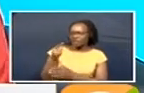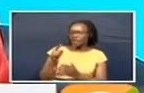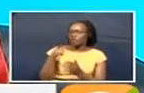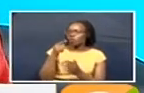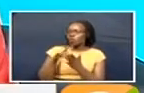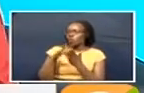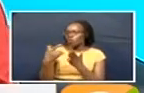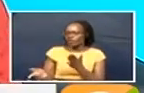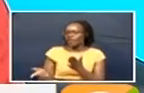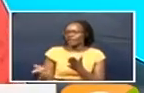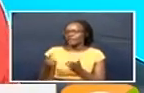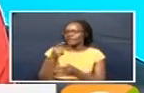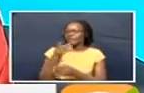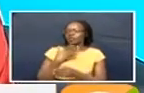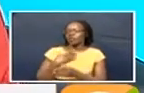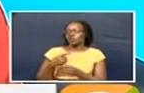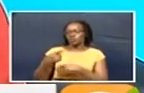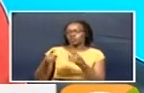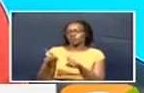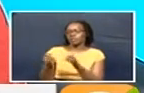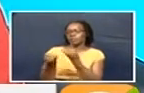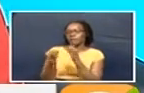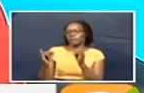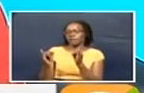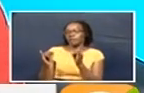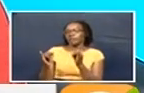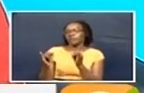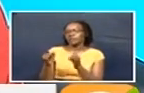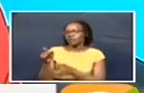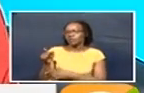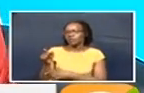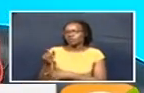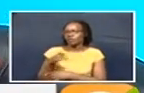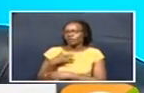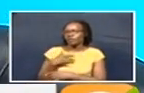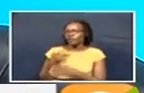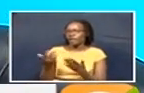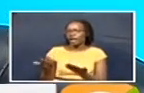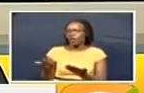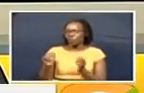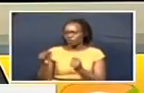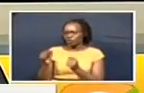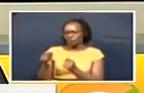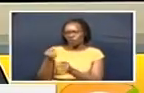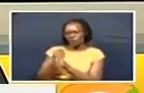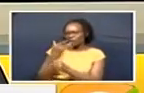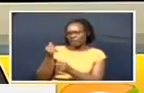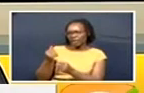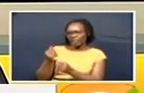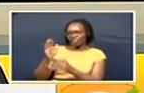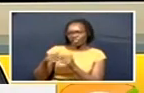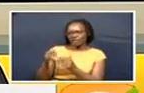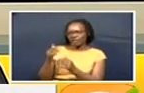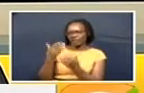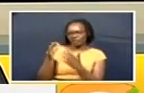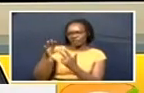now opting to go as independents. For you, that experience, was it flawless? Could it have been done better? I think in